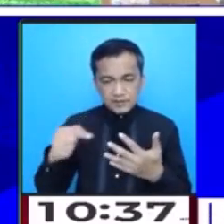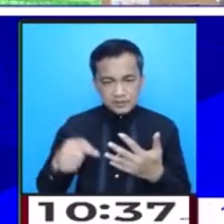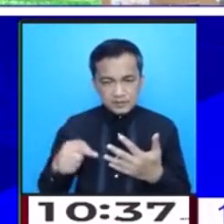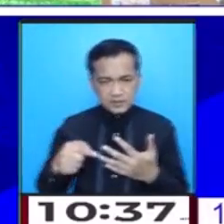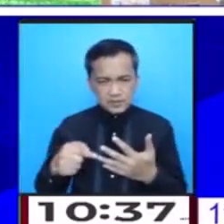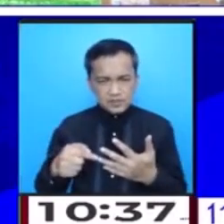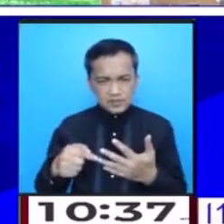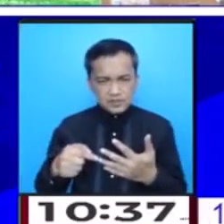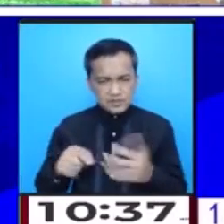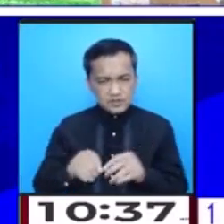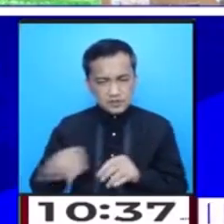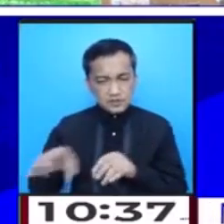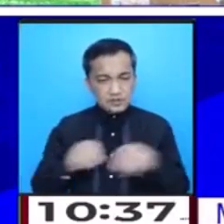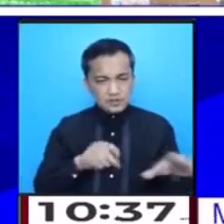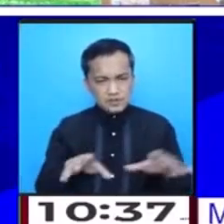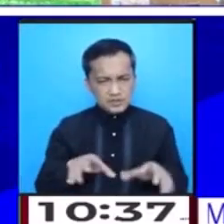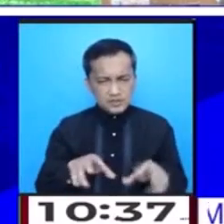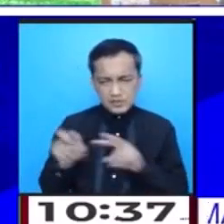is seeing